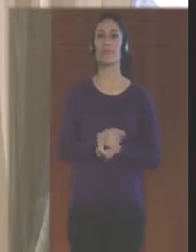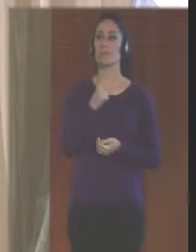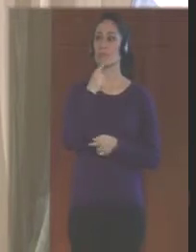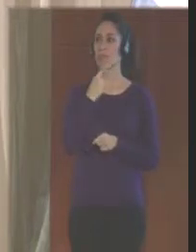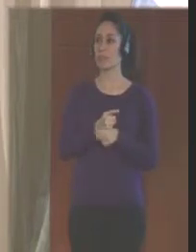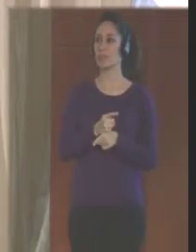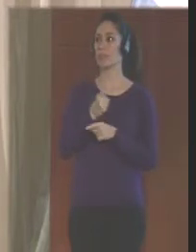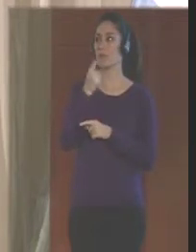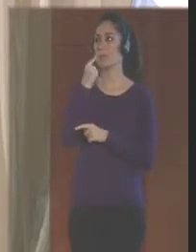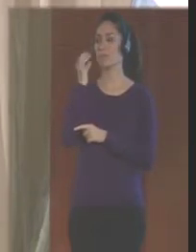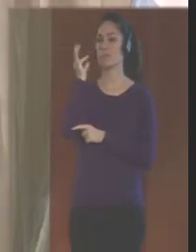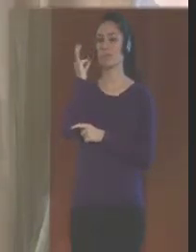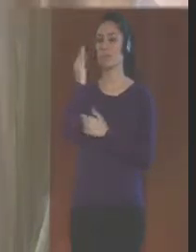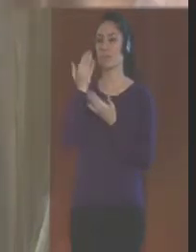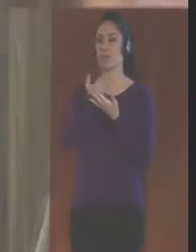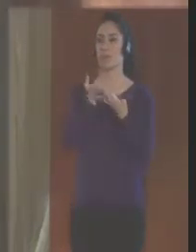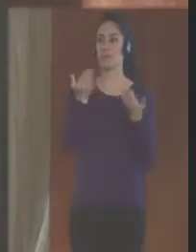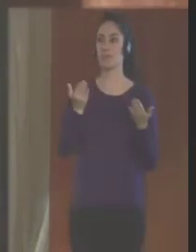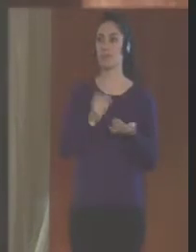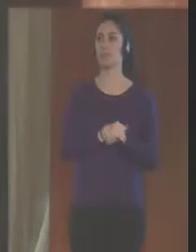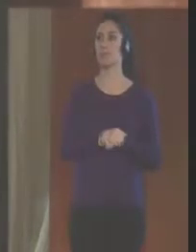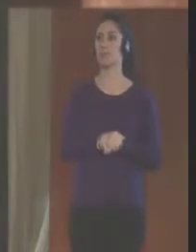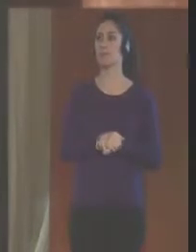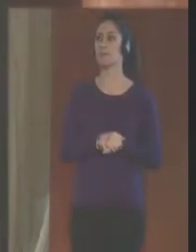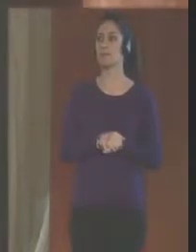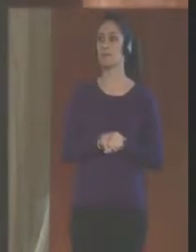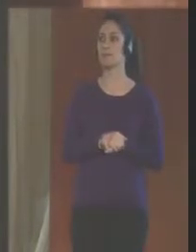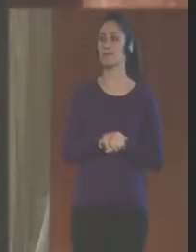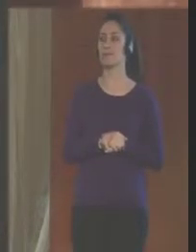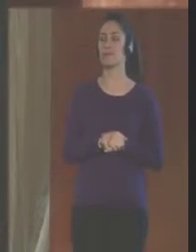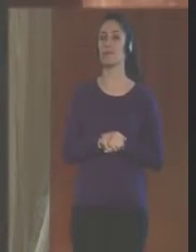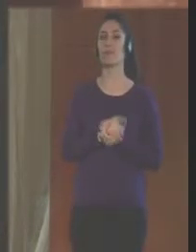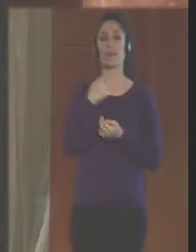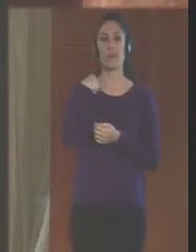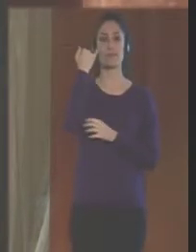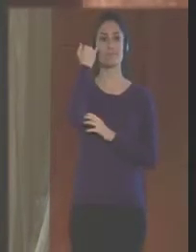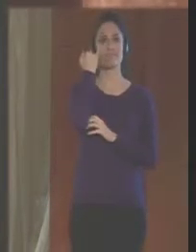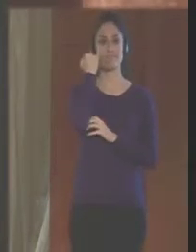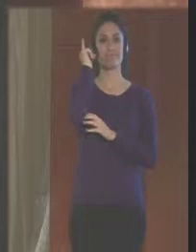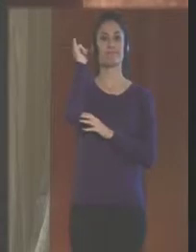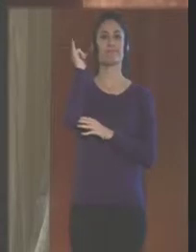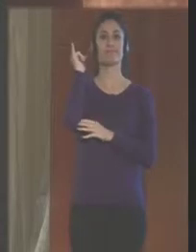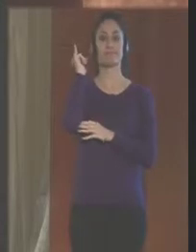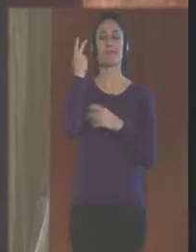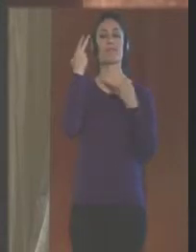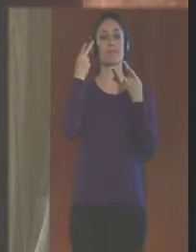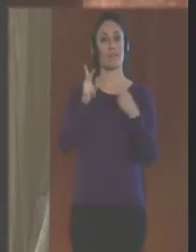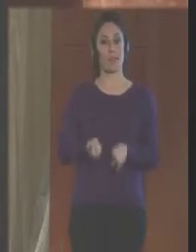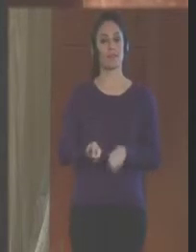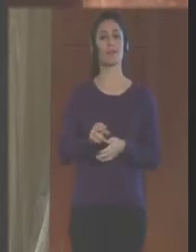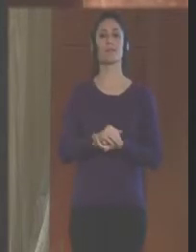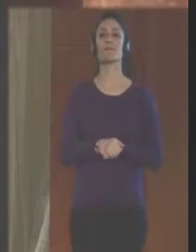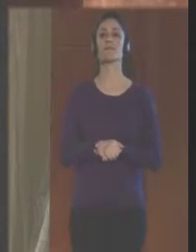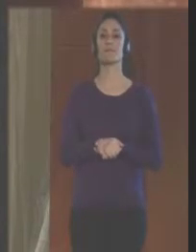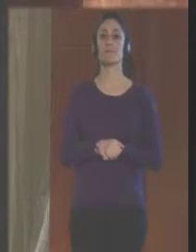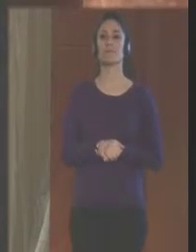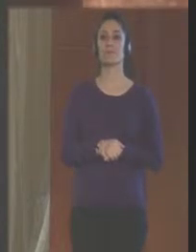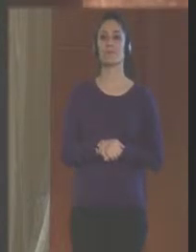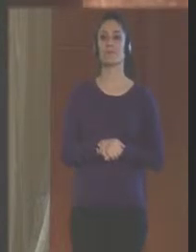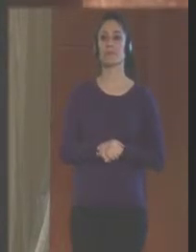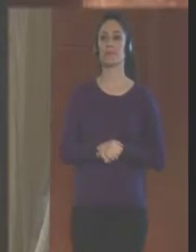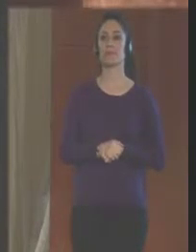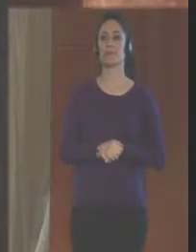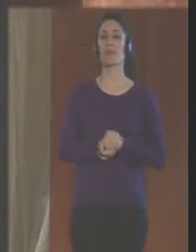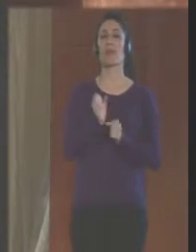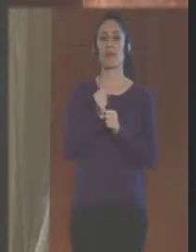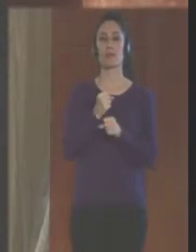the initiative too has also been seen through the establishment. If I go back, you would